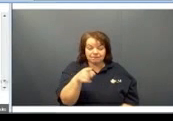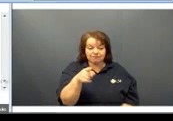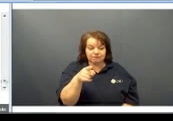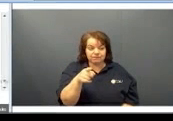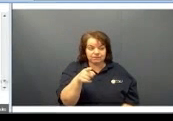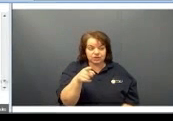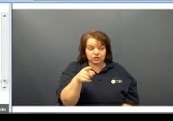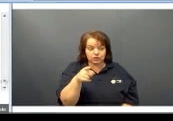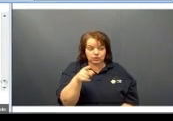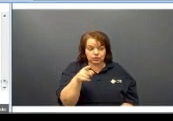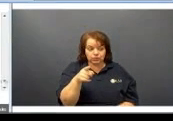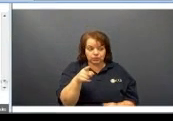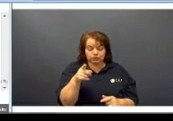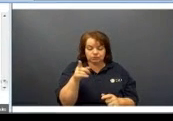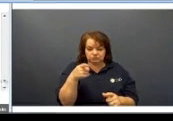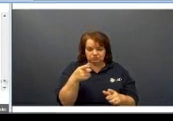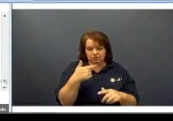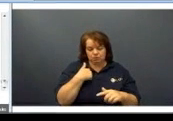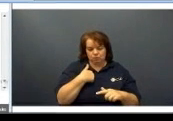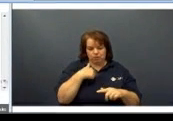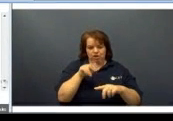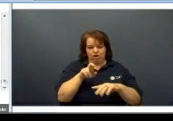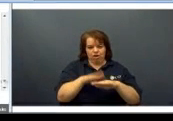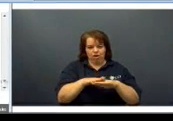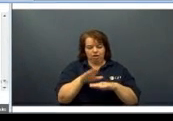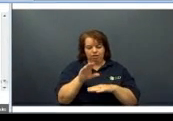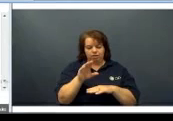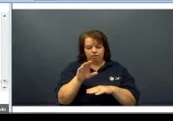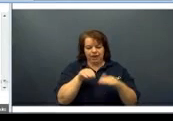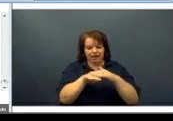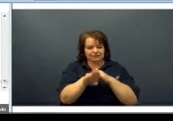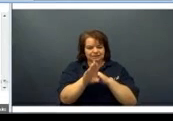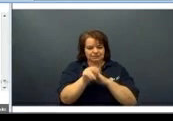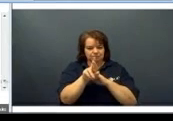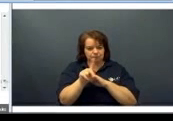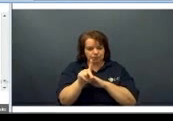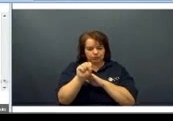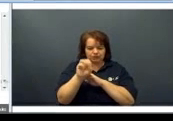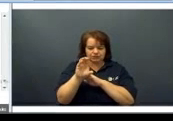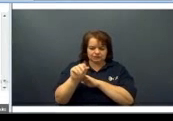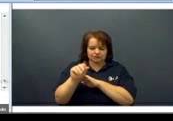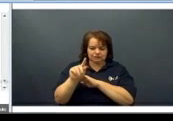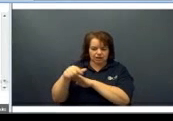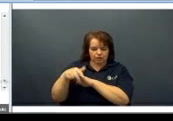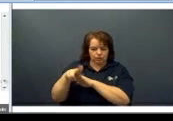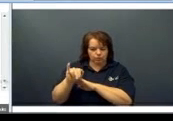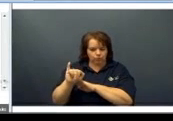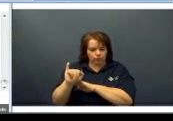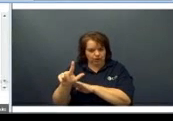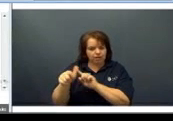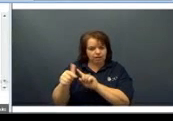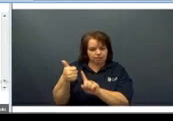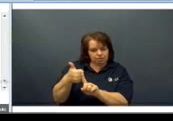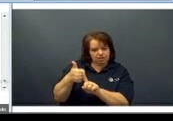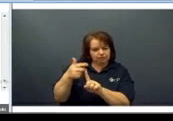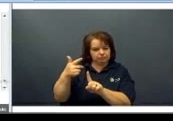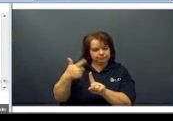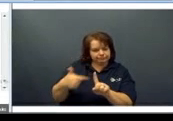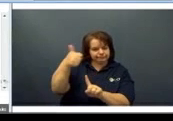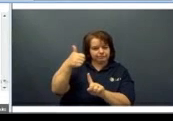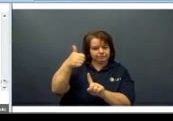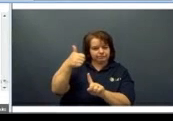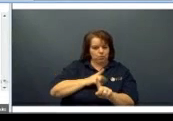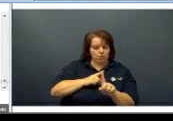If you ever, Access Board, we actually sit on the Access Board, the Office of Civil Rights, as our CFO, Scott Quayle, is actually